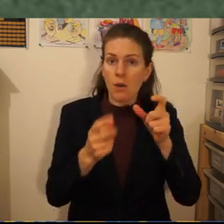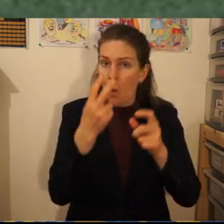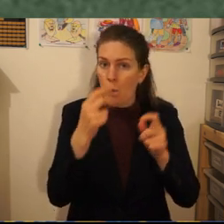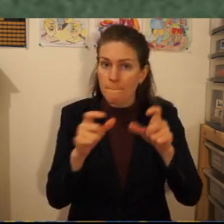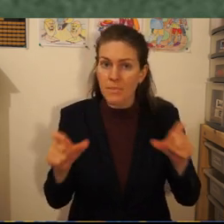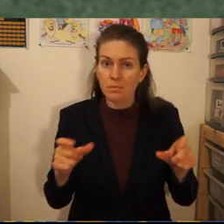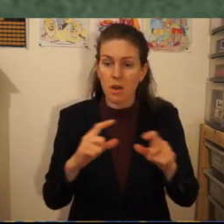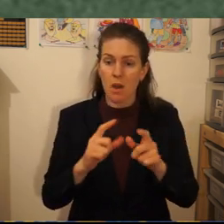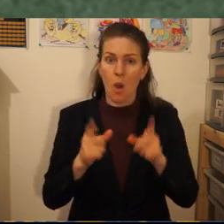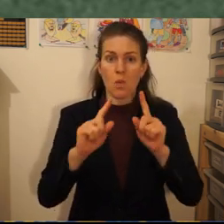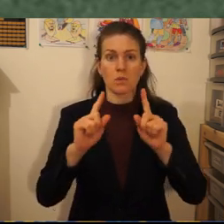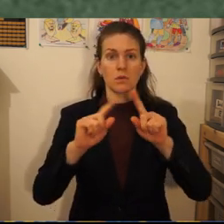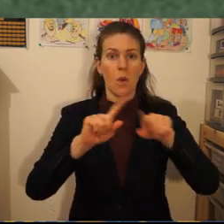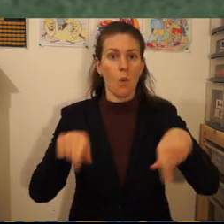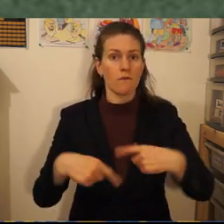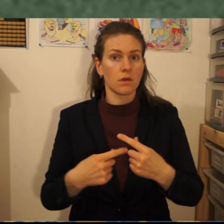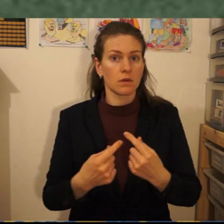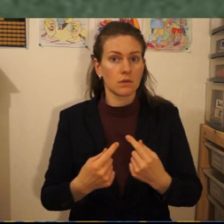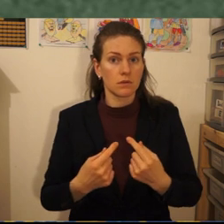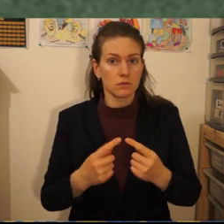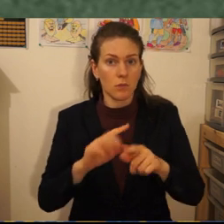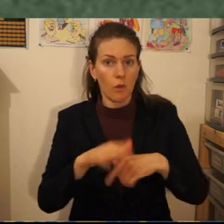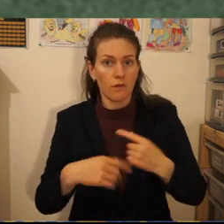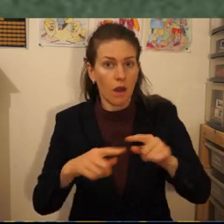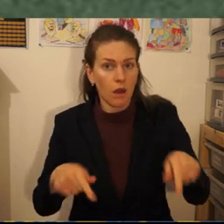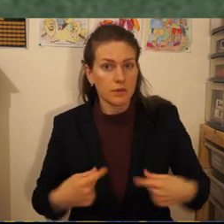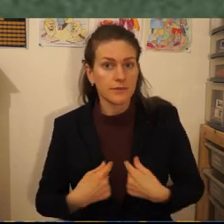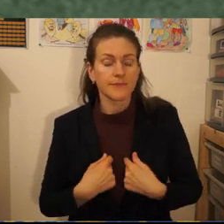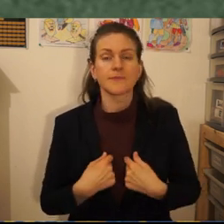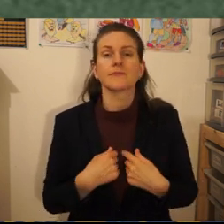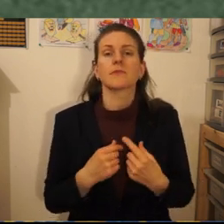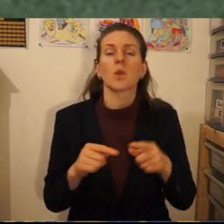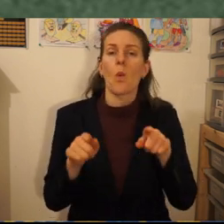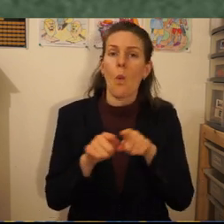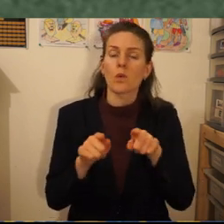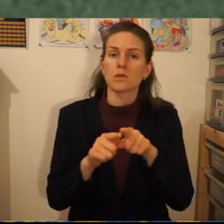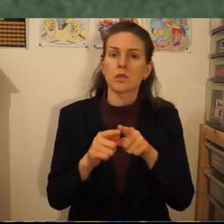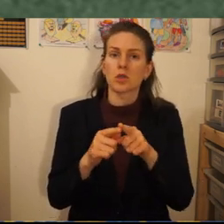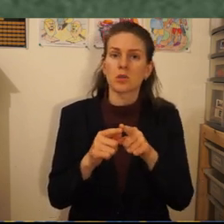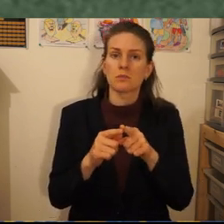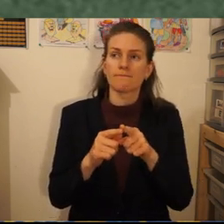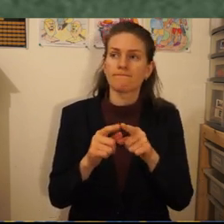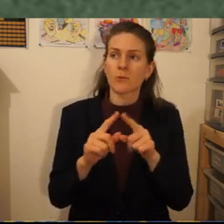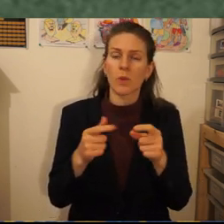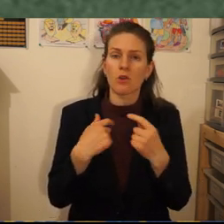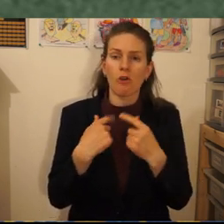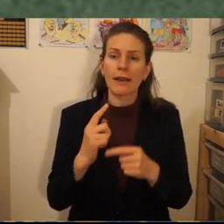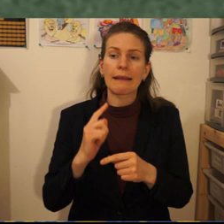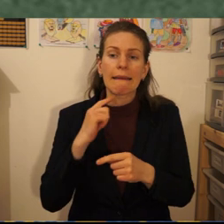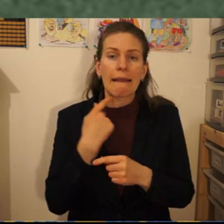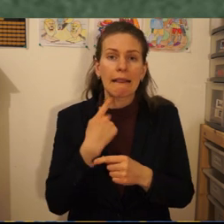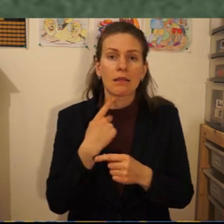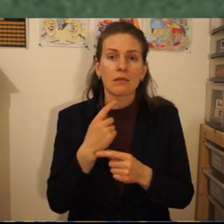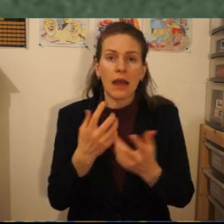authority over us but also we go about doing good we don't kill we